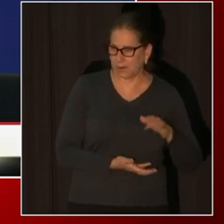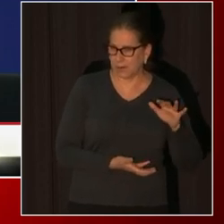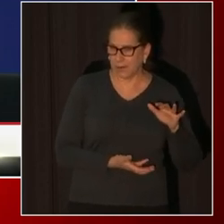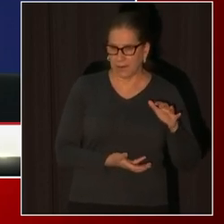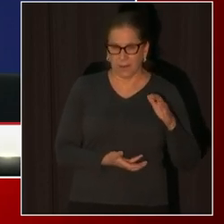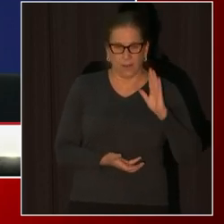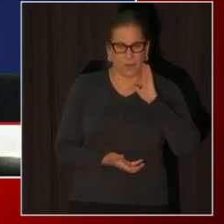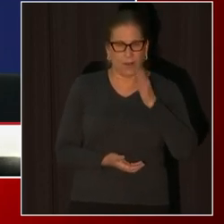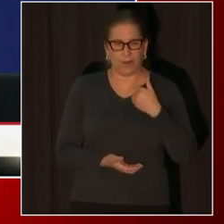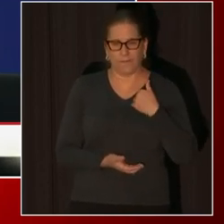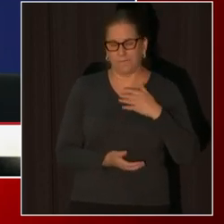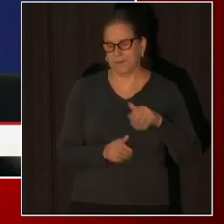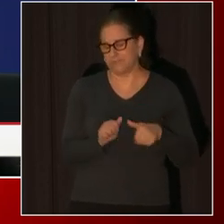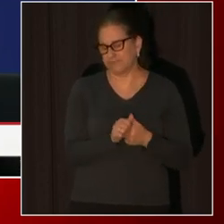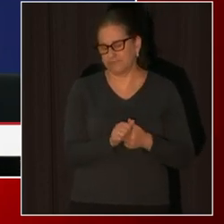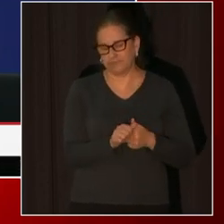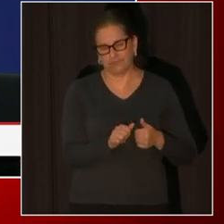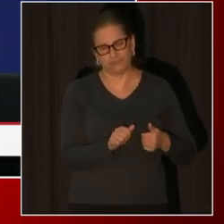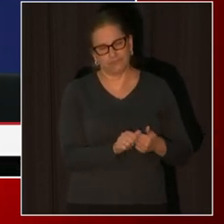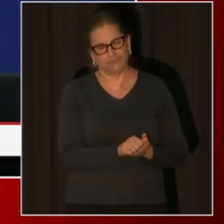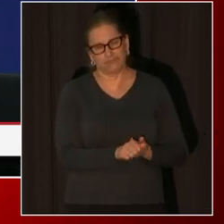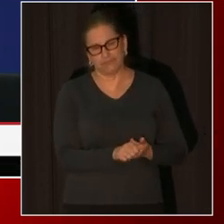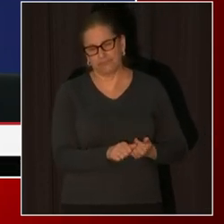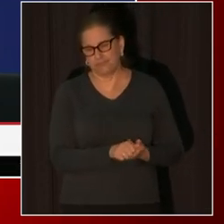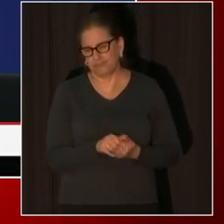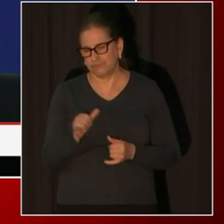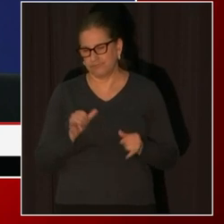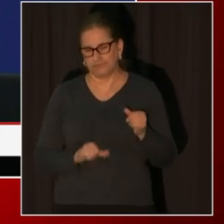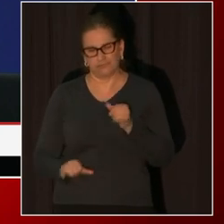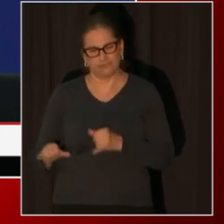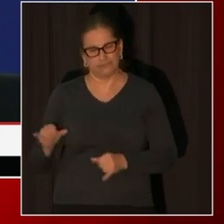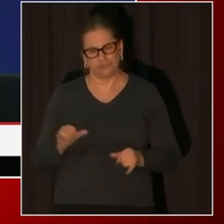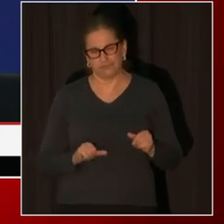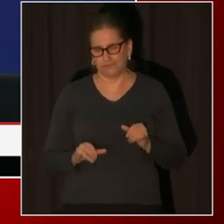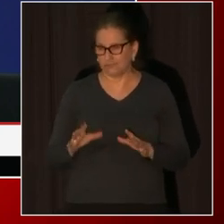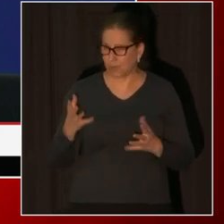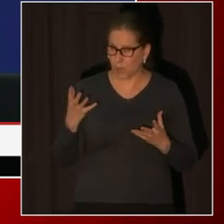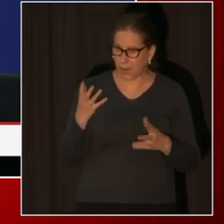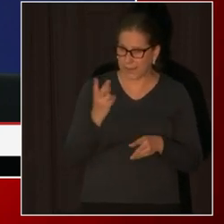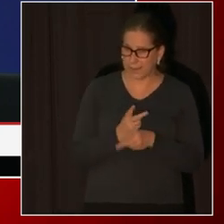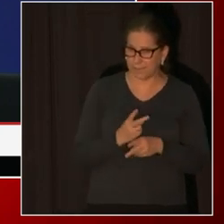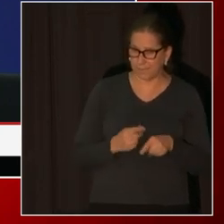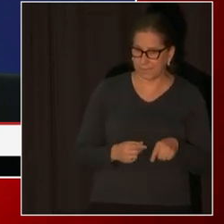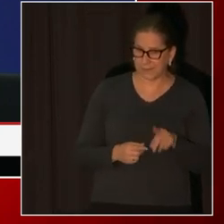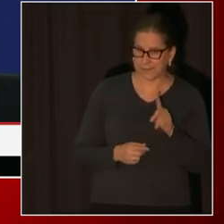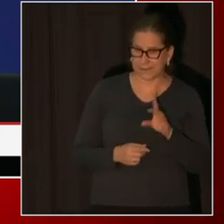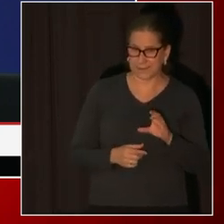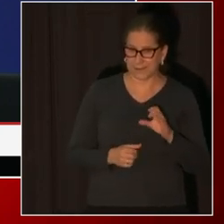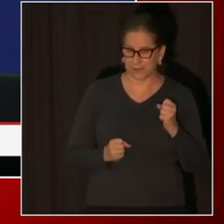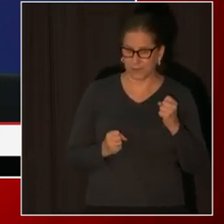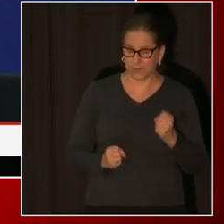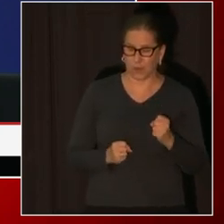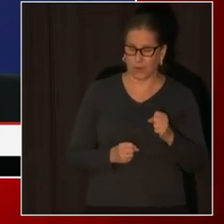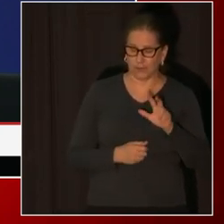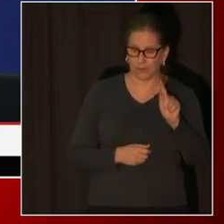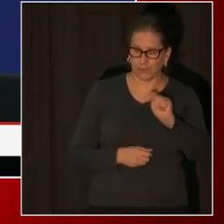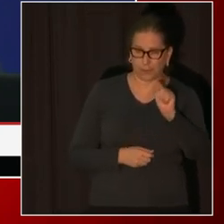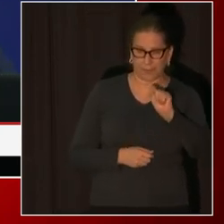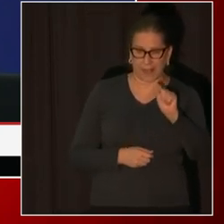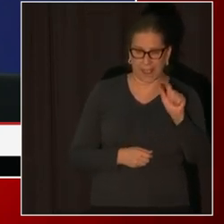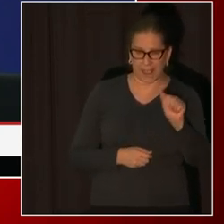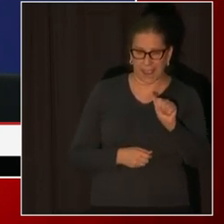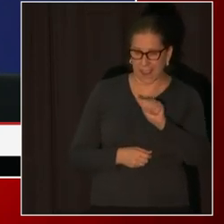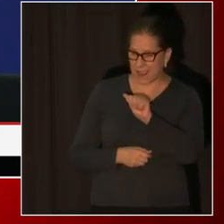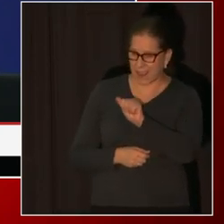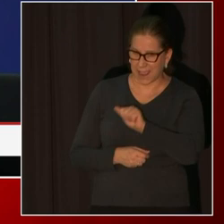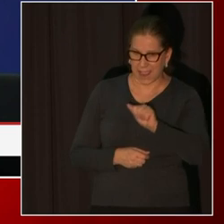there. And if you want to keep your strong credit rating that allows you to have an almost $8 billion capital budget, you have to do that. But you also have to do it for the